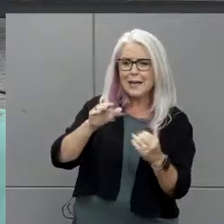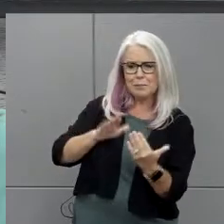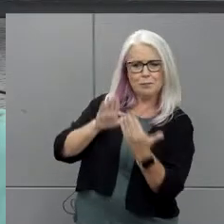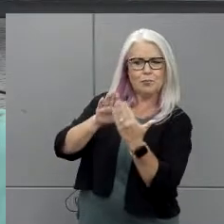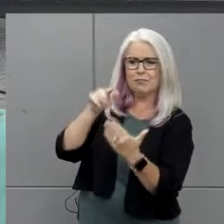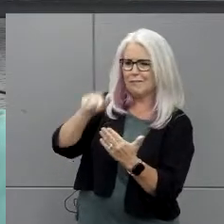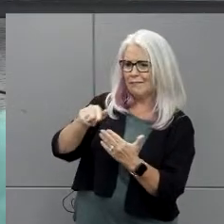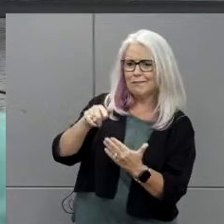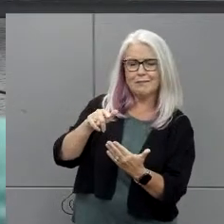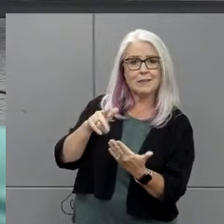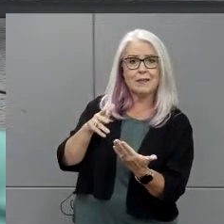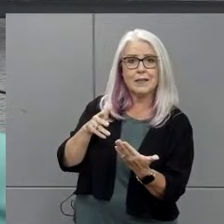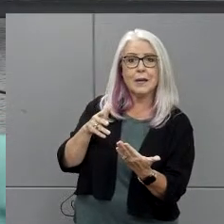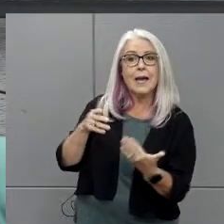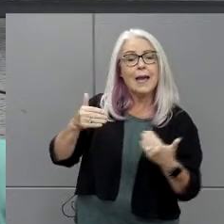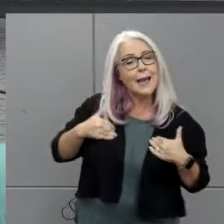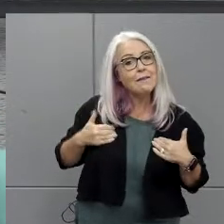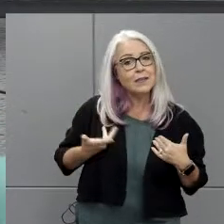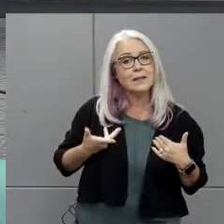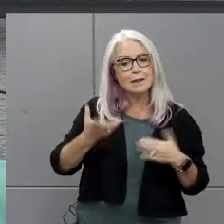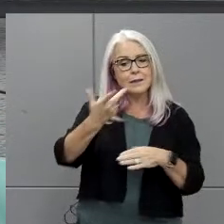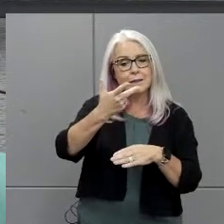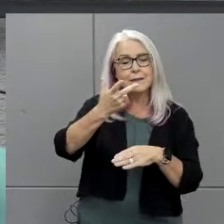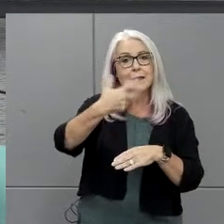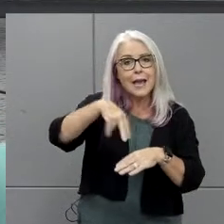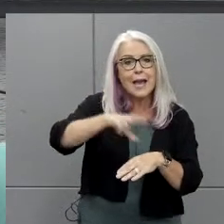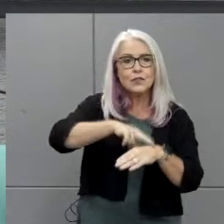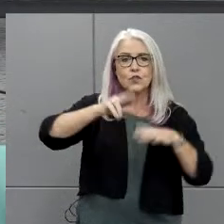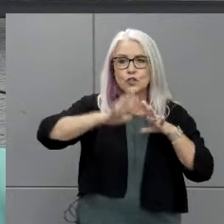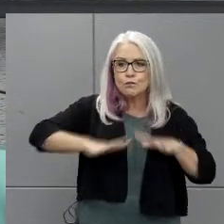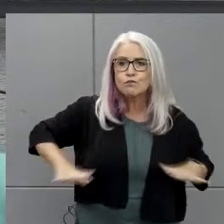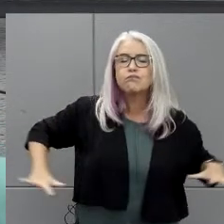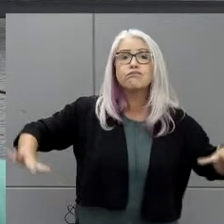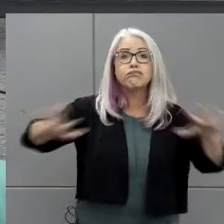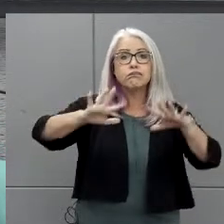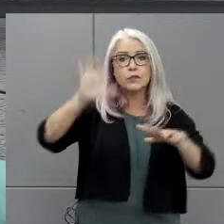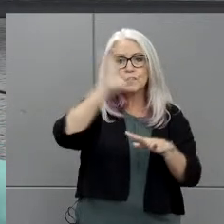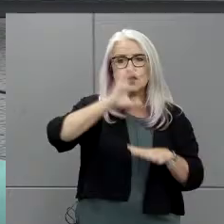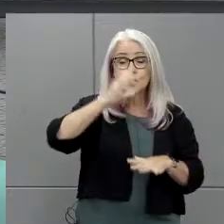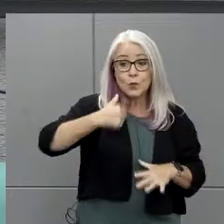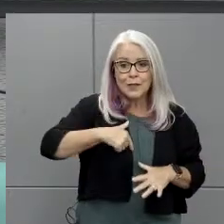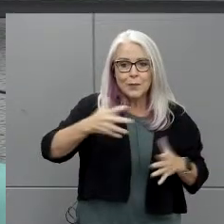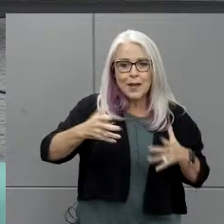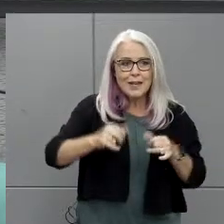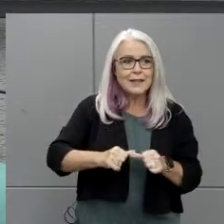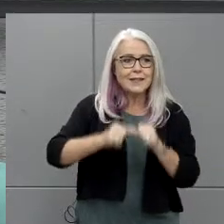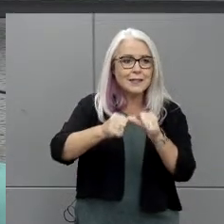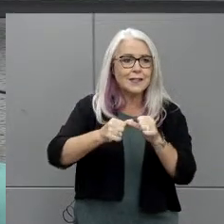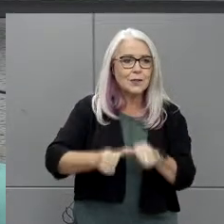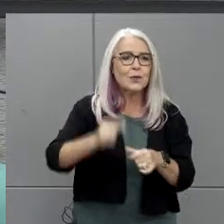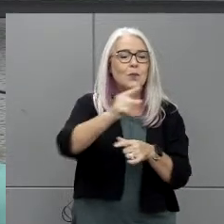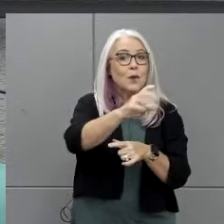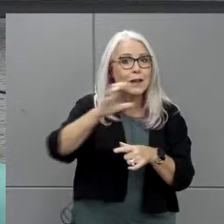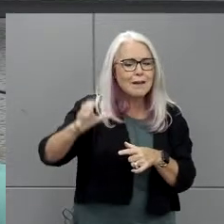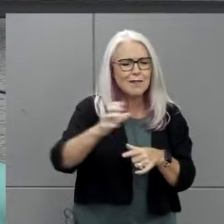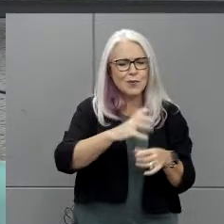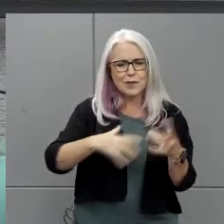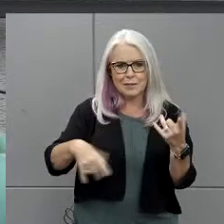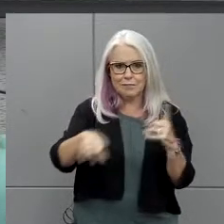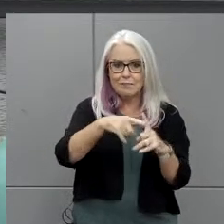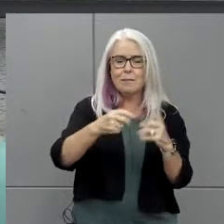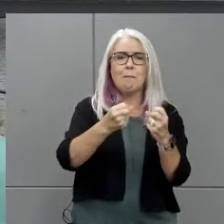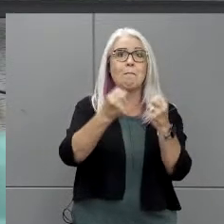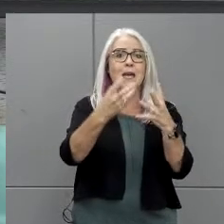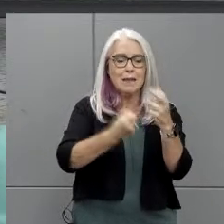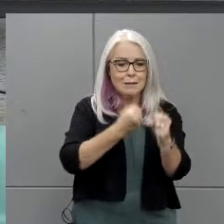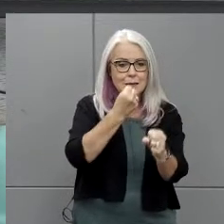but having a national search, we want to say that we want to continue the 100-plus years of the Mott legacy by